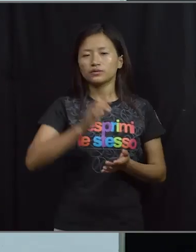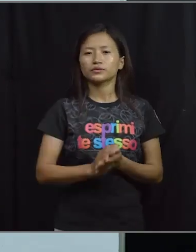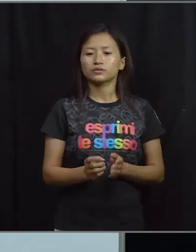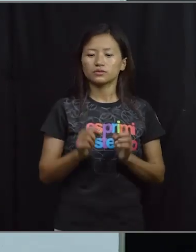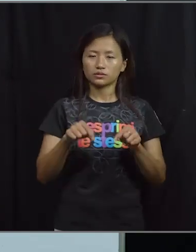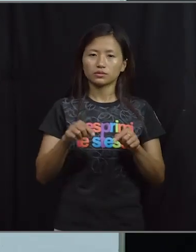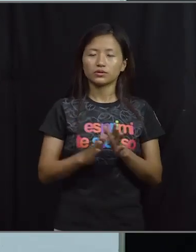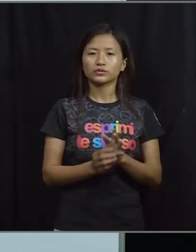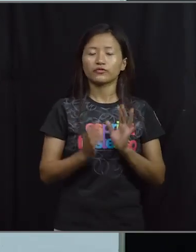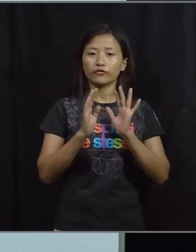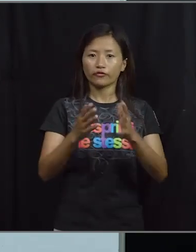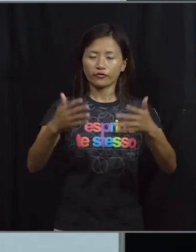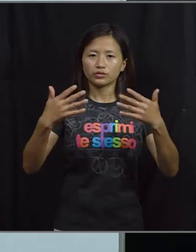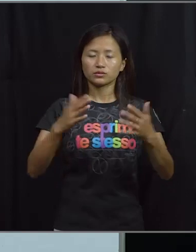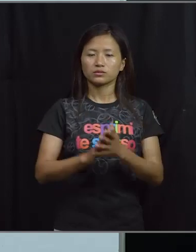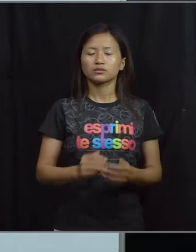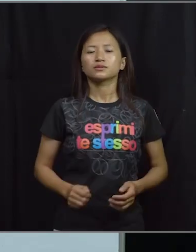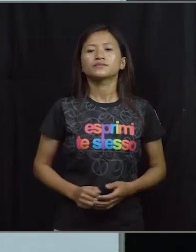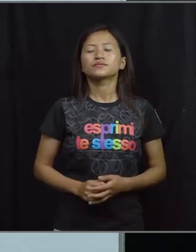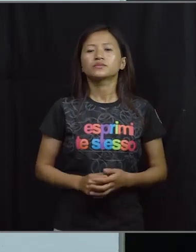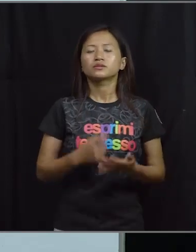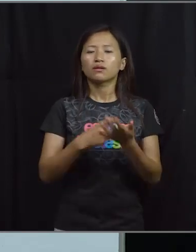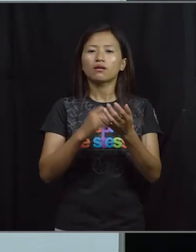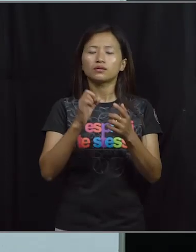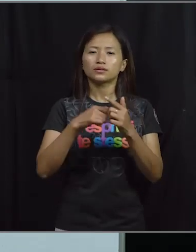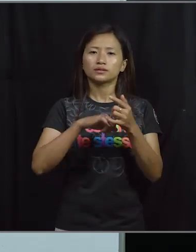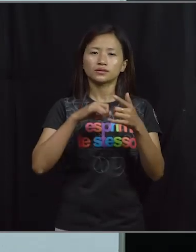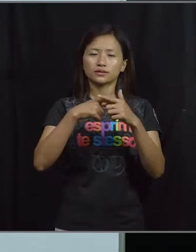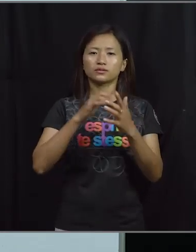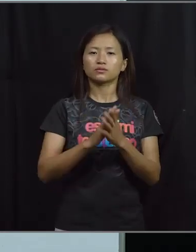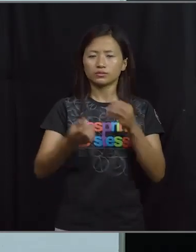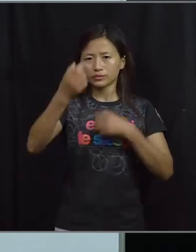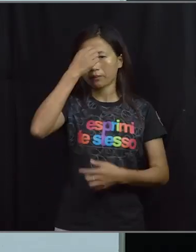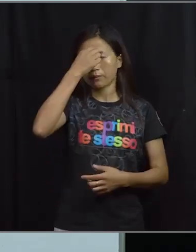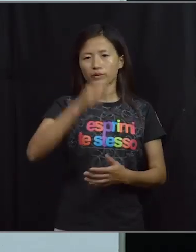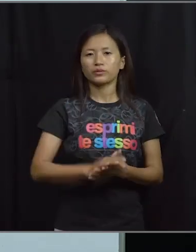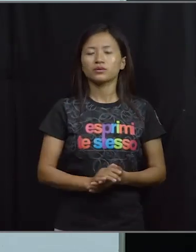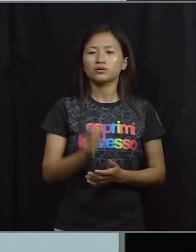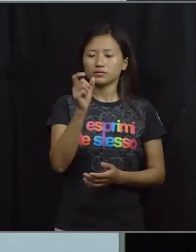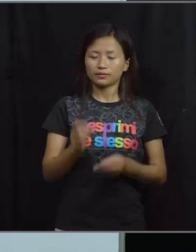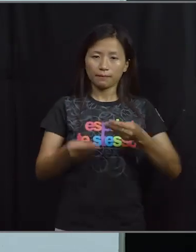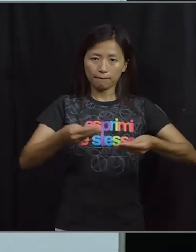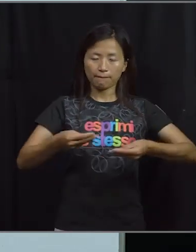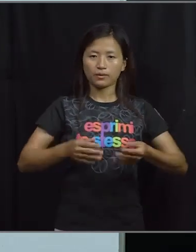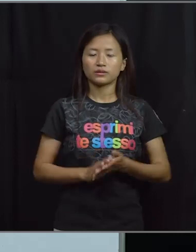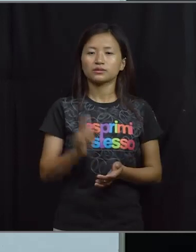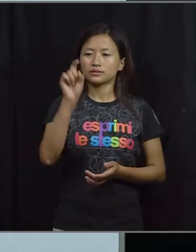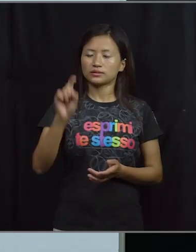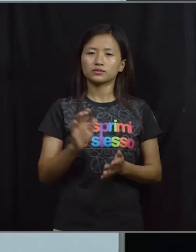to face for taking the risk. Obviously, when there is risk, there will be problems. So an entrepreneur also needs